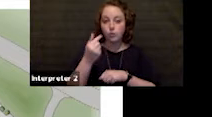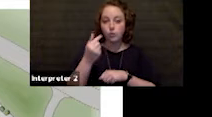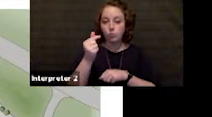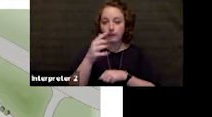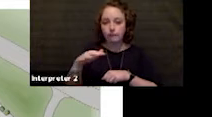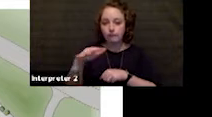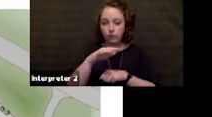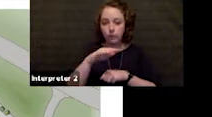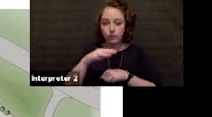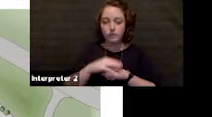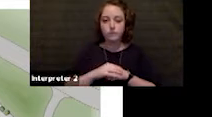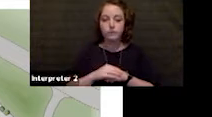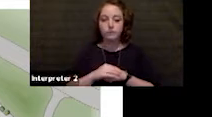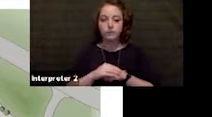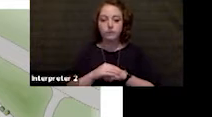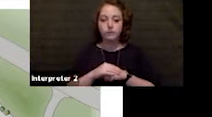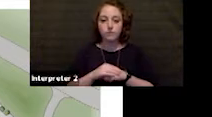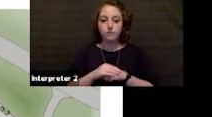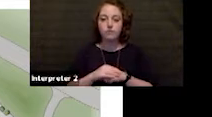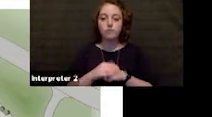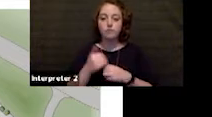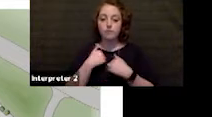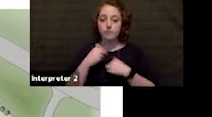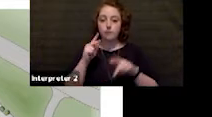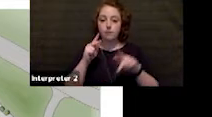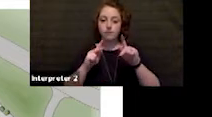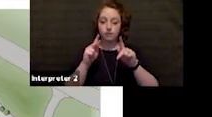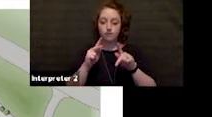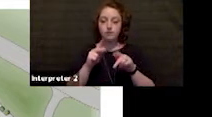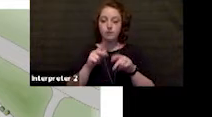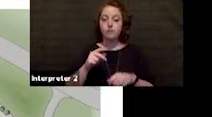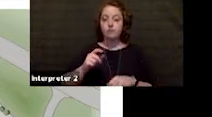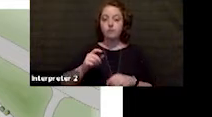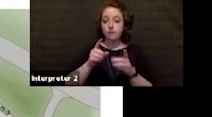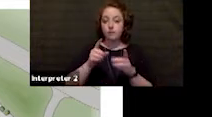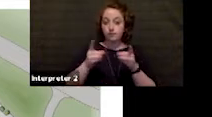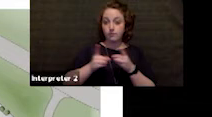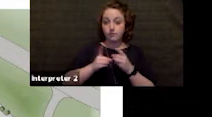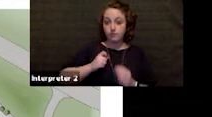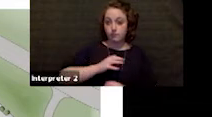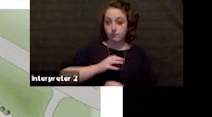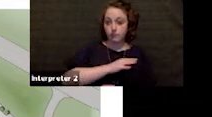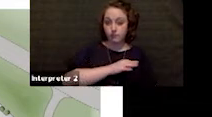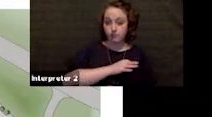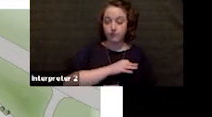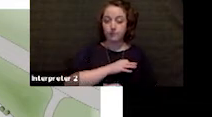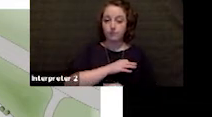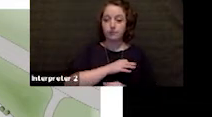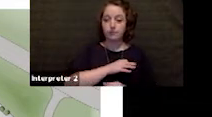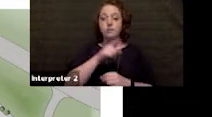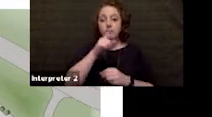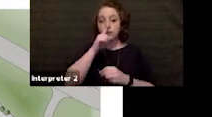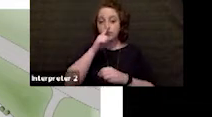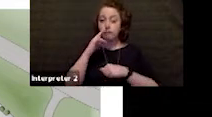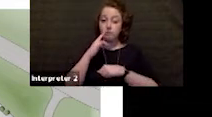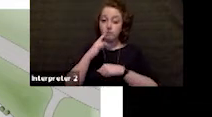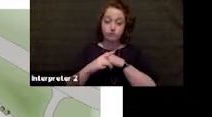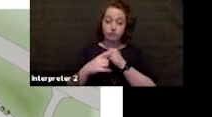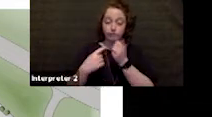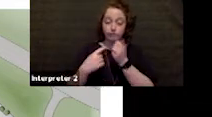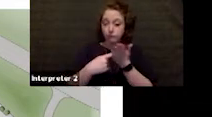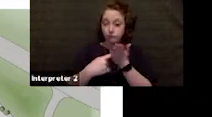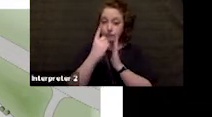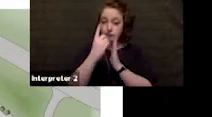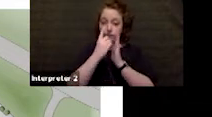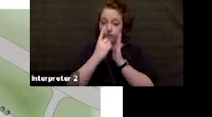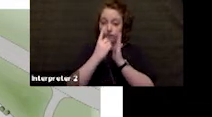group of stakeholders comprised of district staff, and it involved a significant discussion early in design around programs offered at